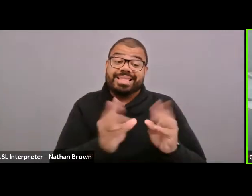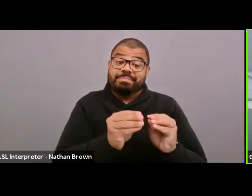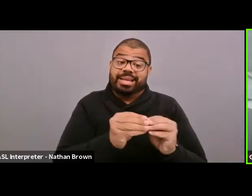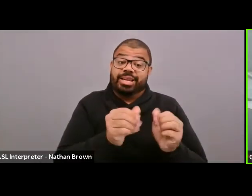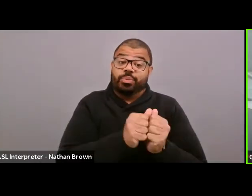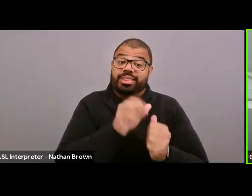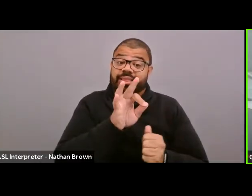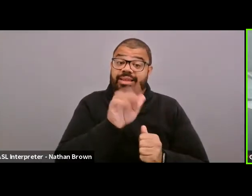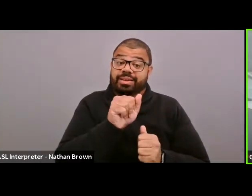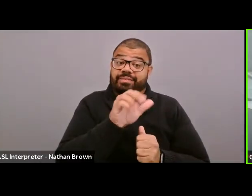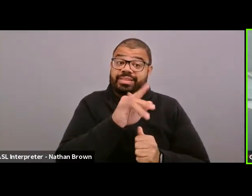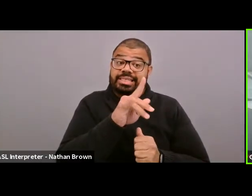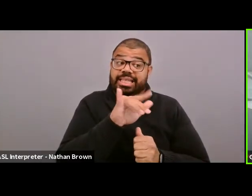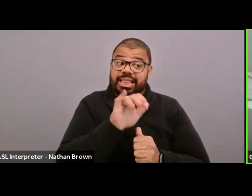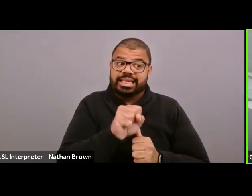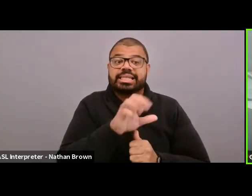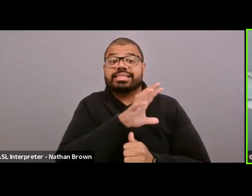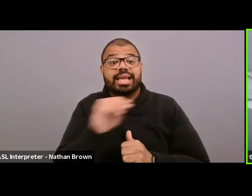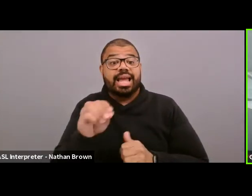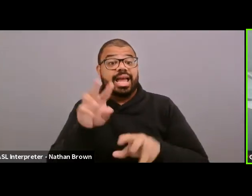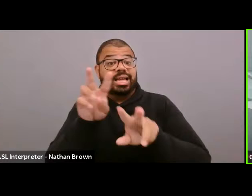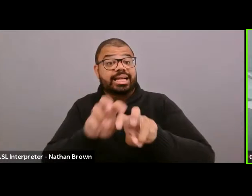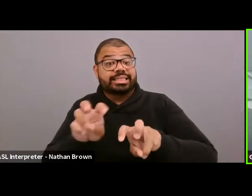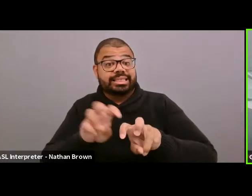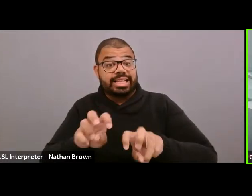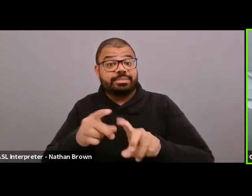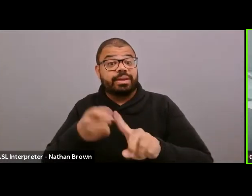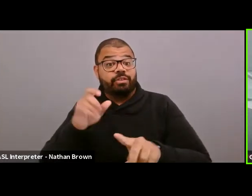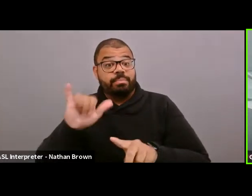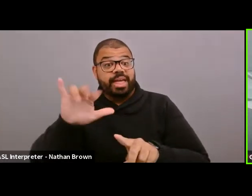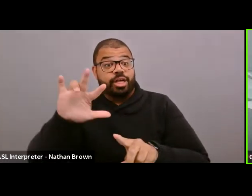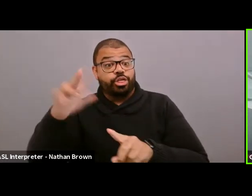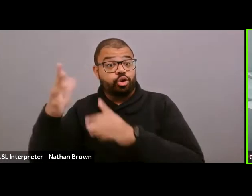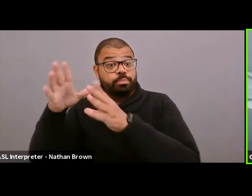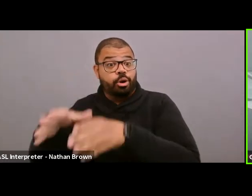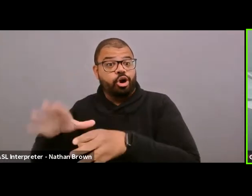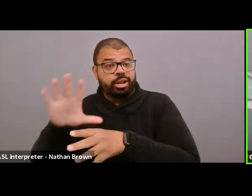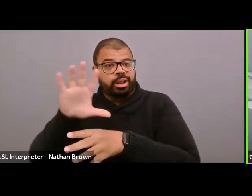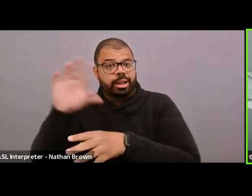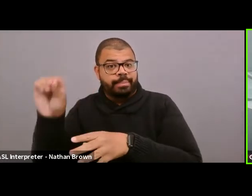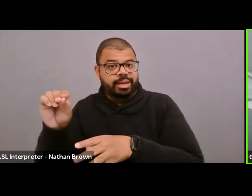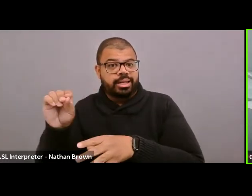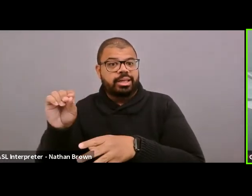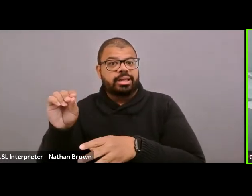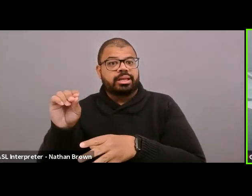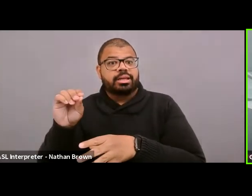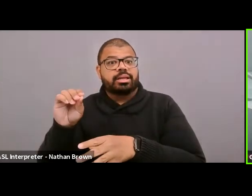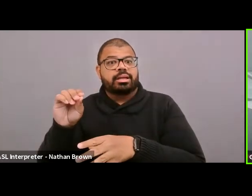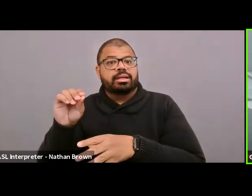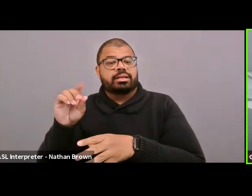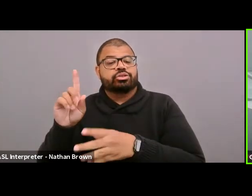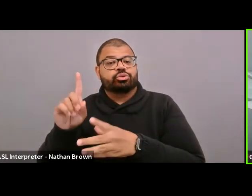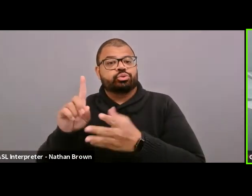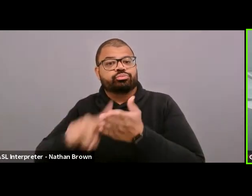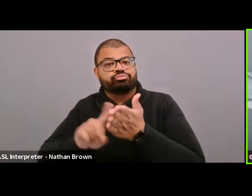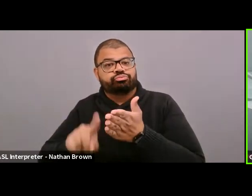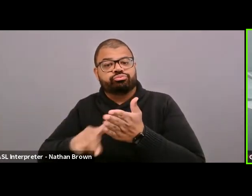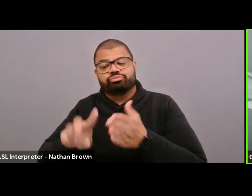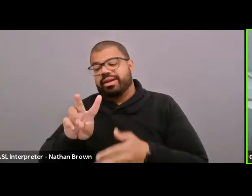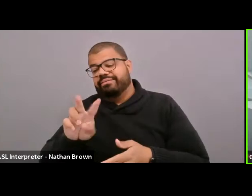and as soon as we get the assessment from the third company, that make about ventilation, that is an important